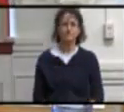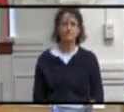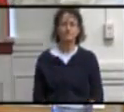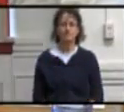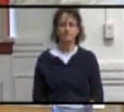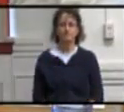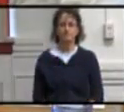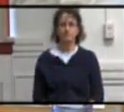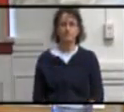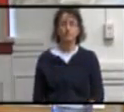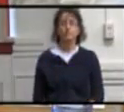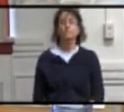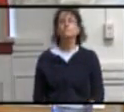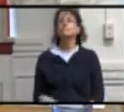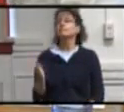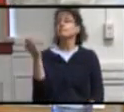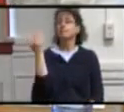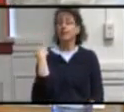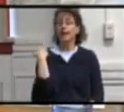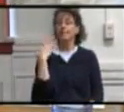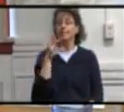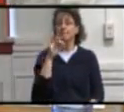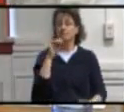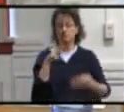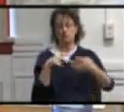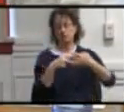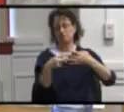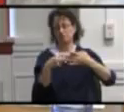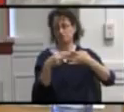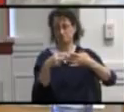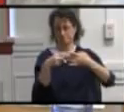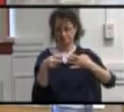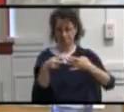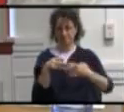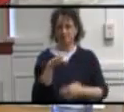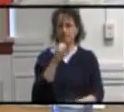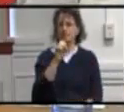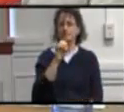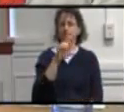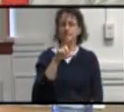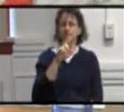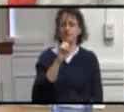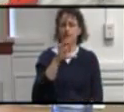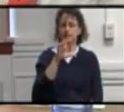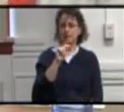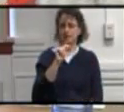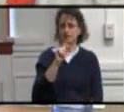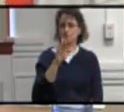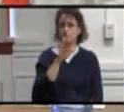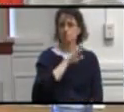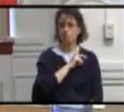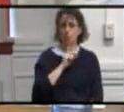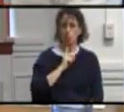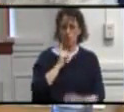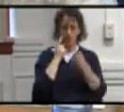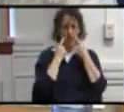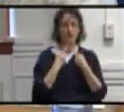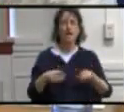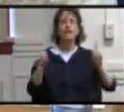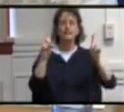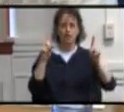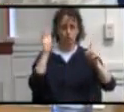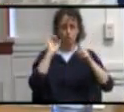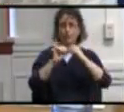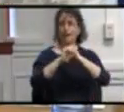In mid-February, the select board announced that we were going to be reopening the town manager